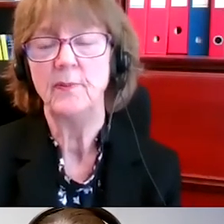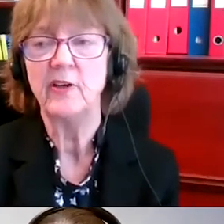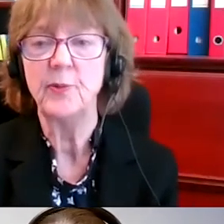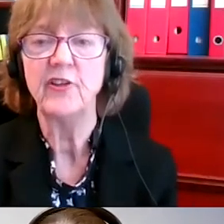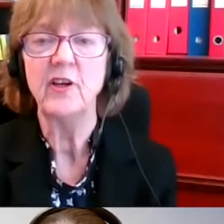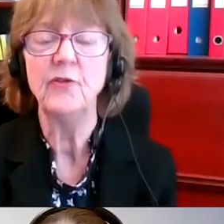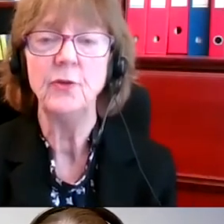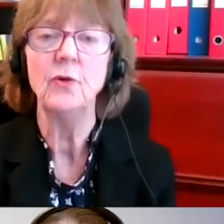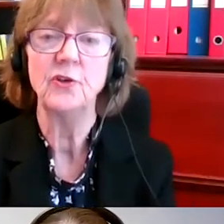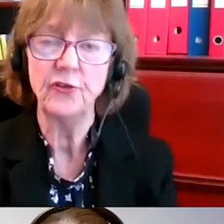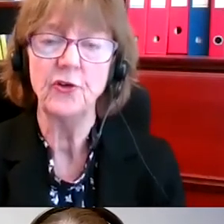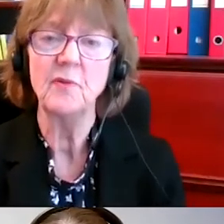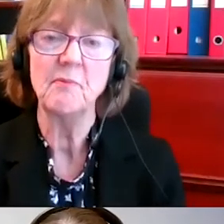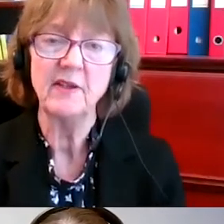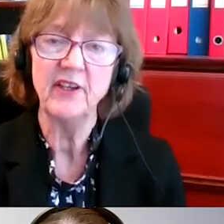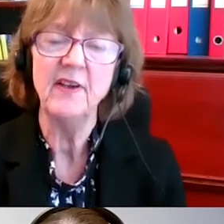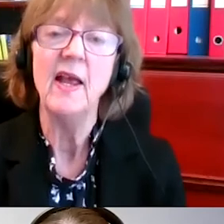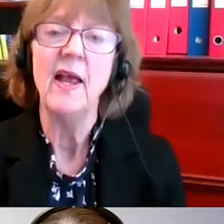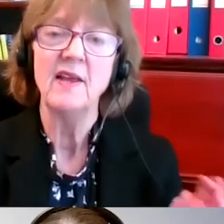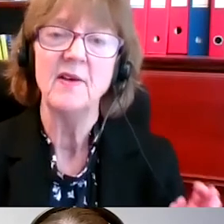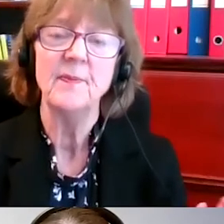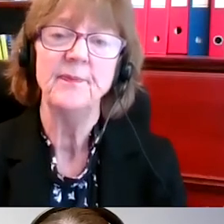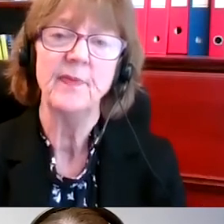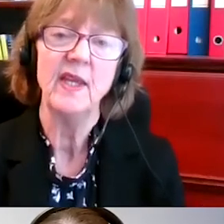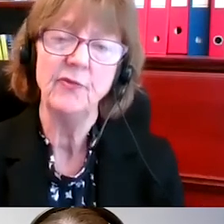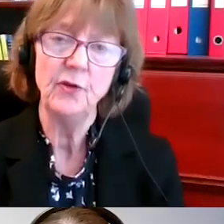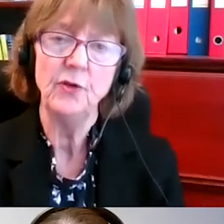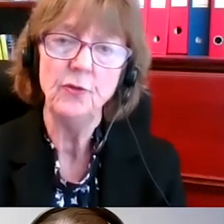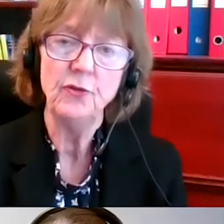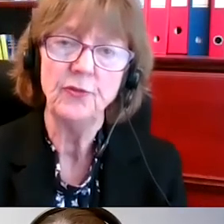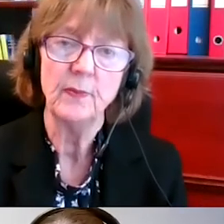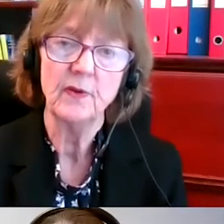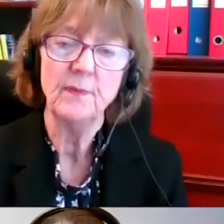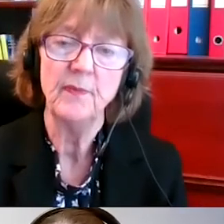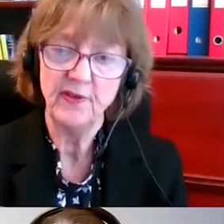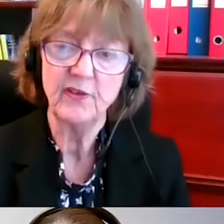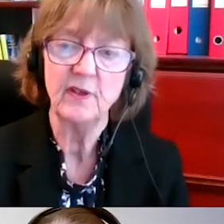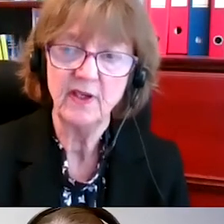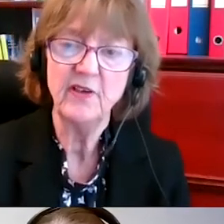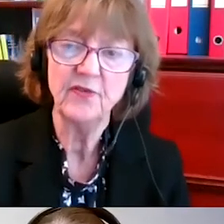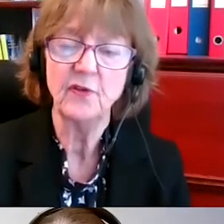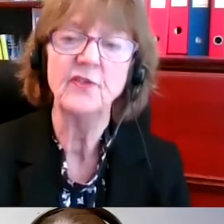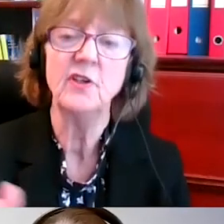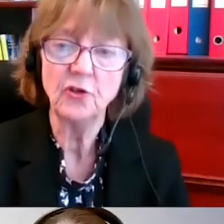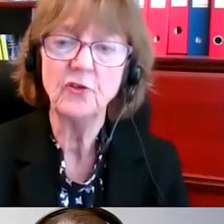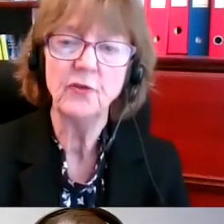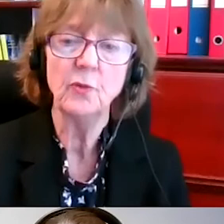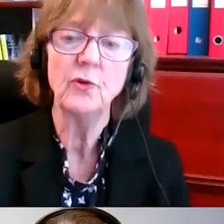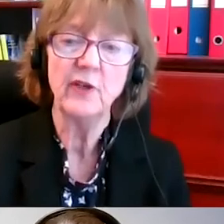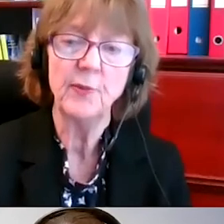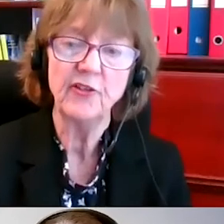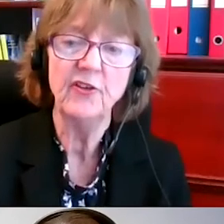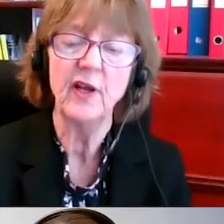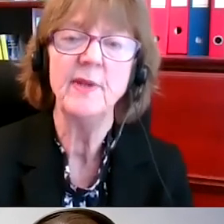to expressing a view on a certain matter, if you use this kind of